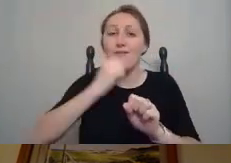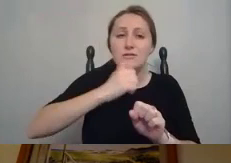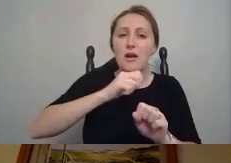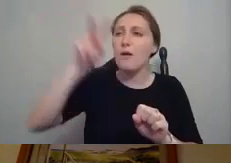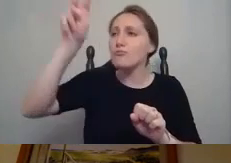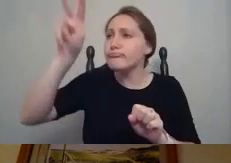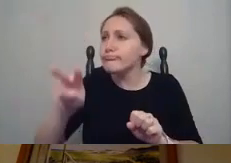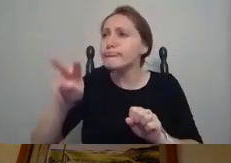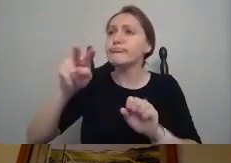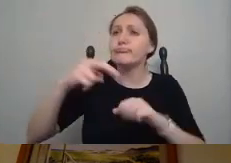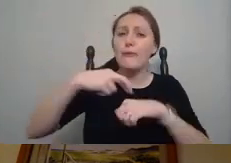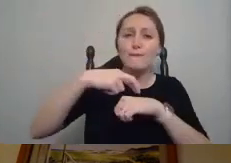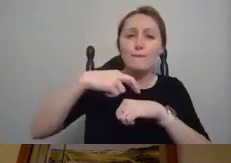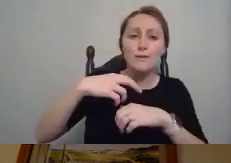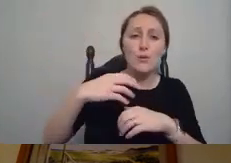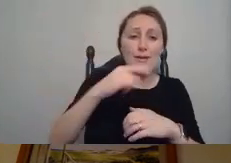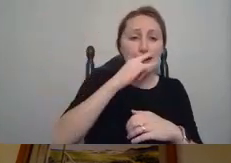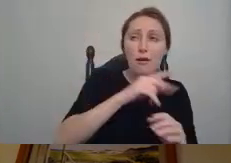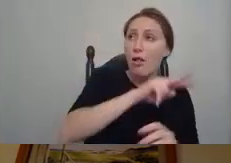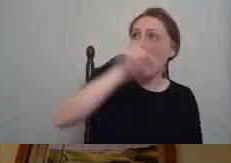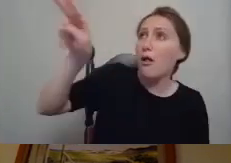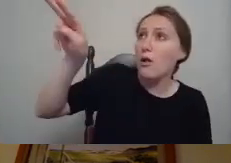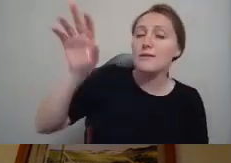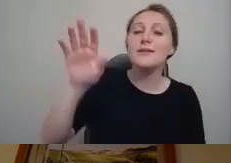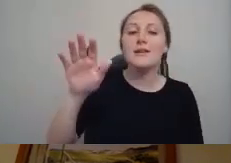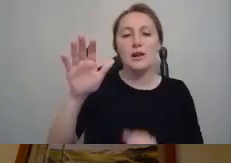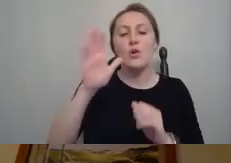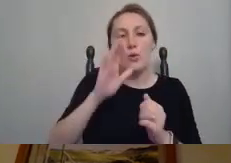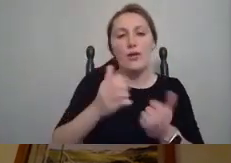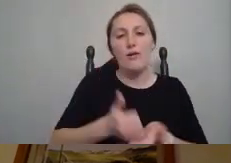that can help them minimize uncertainty.